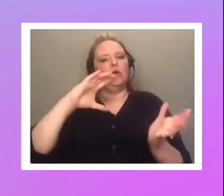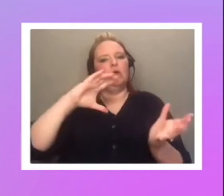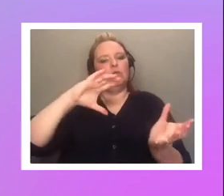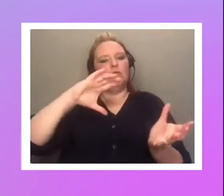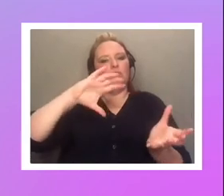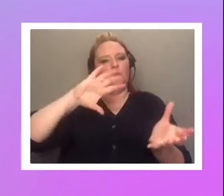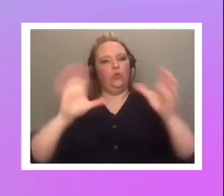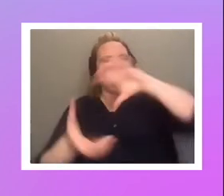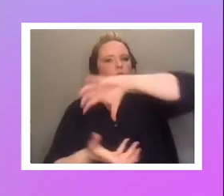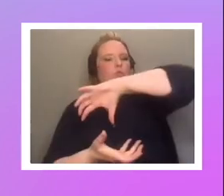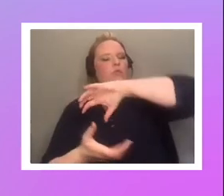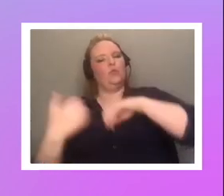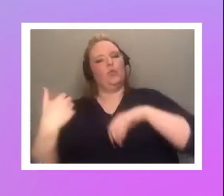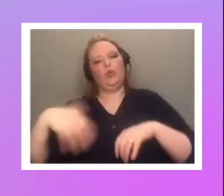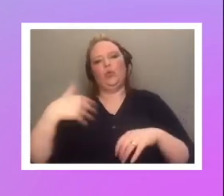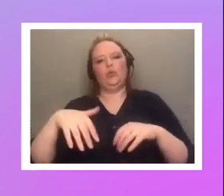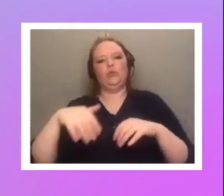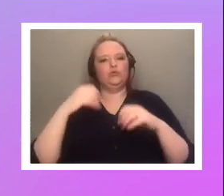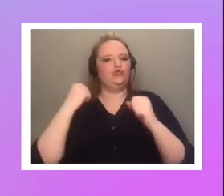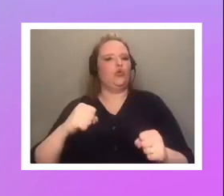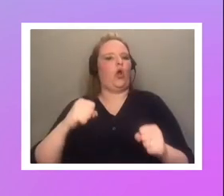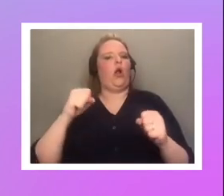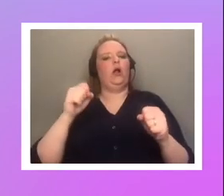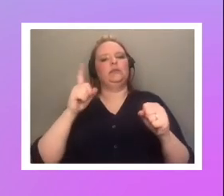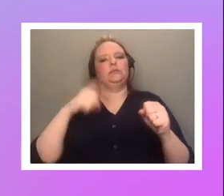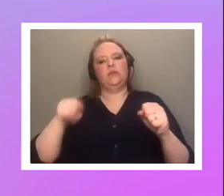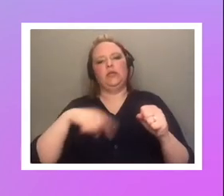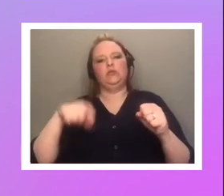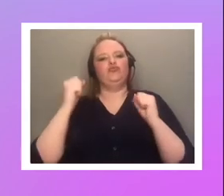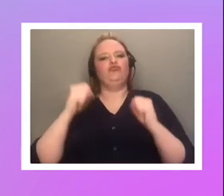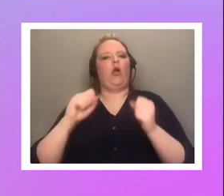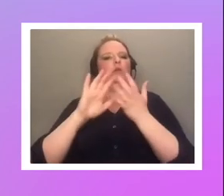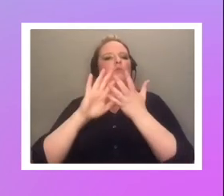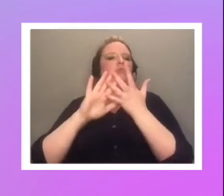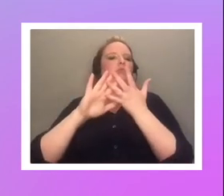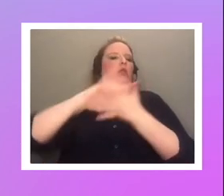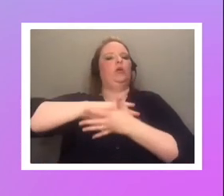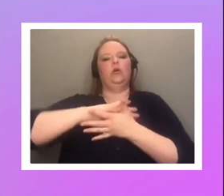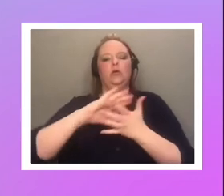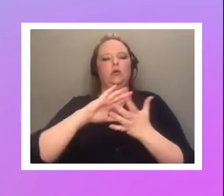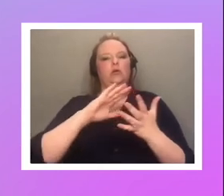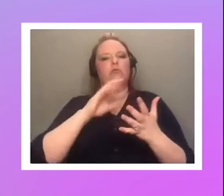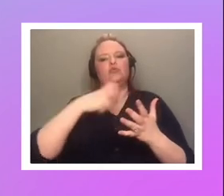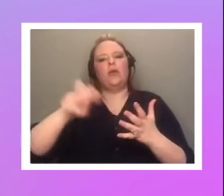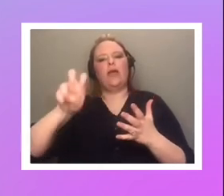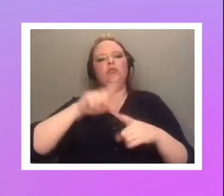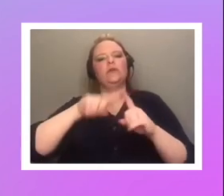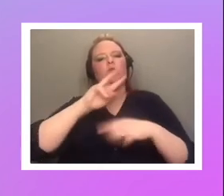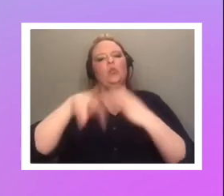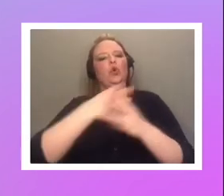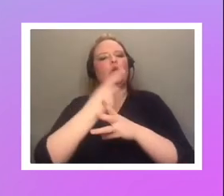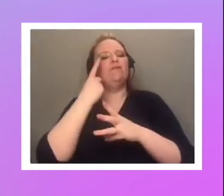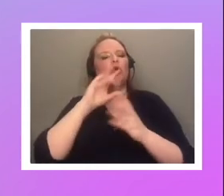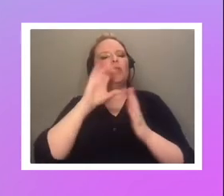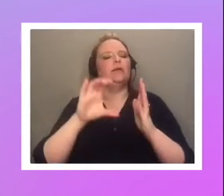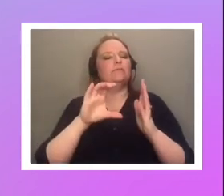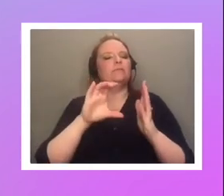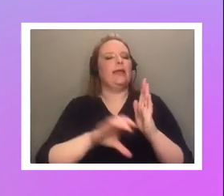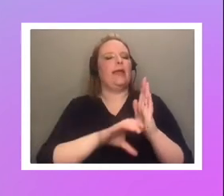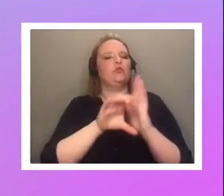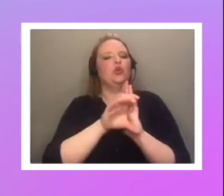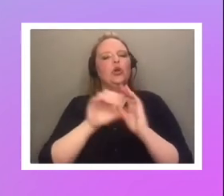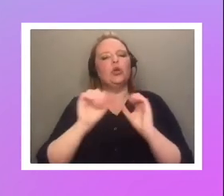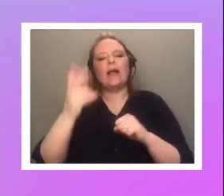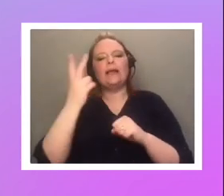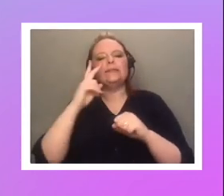very spinny, very blurred, like motion blur spin effect as we go to the different worlds of the characters. There's even this like balloon particle